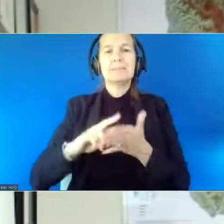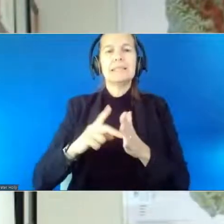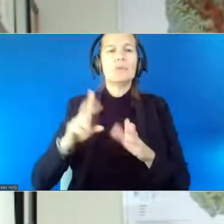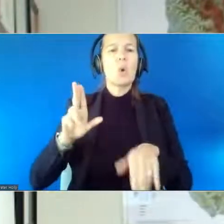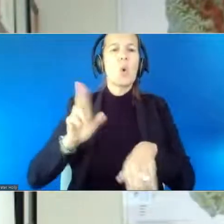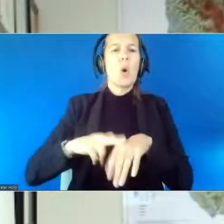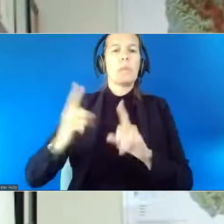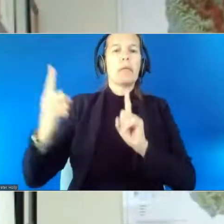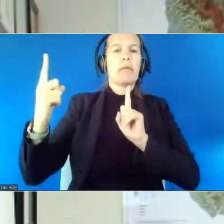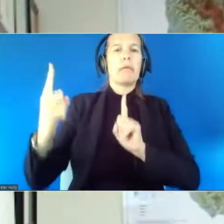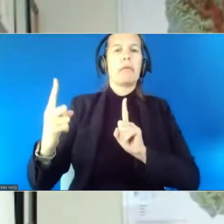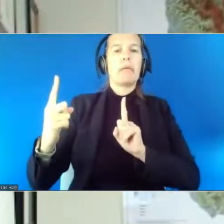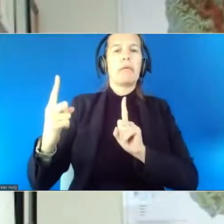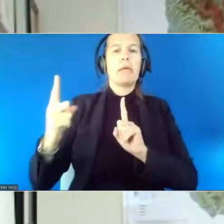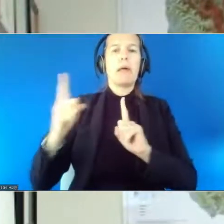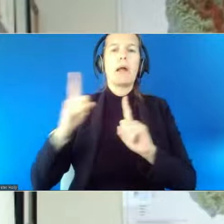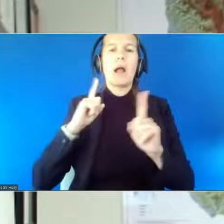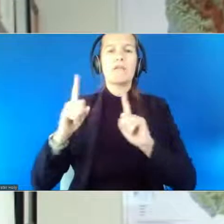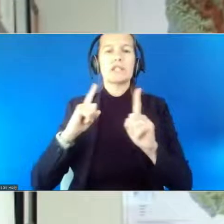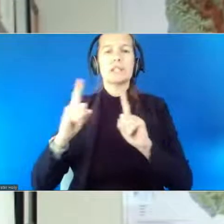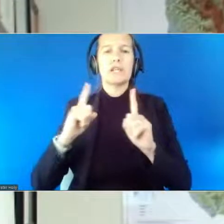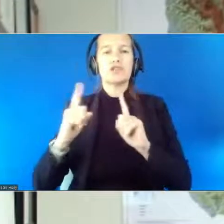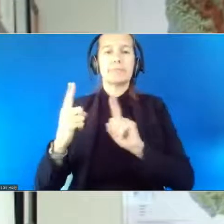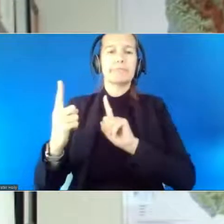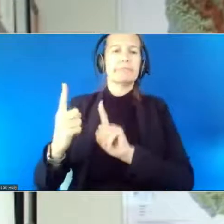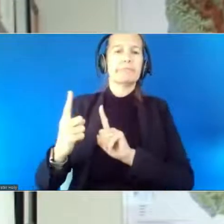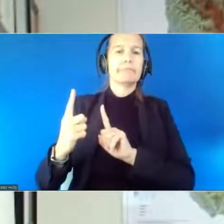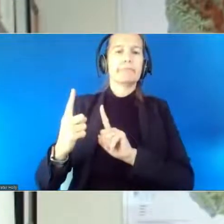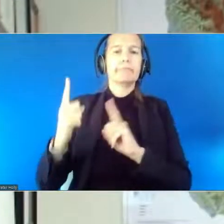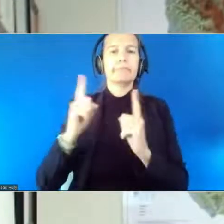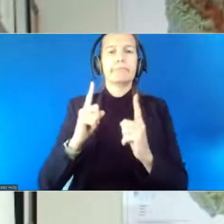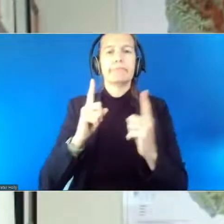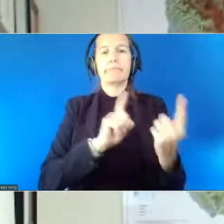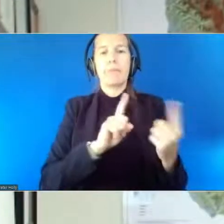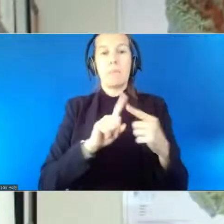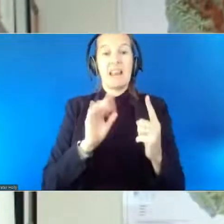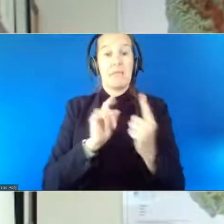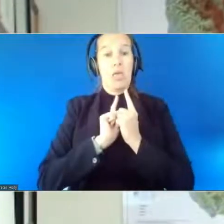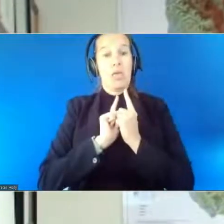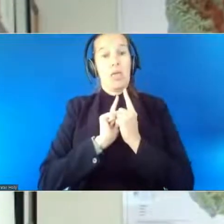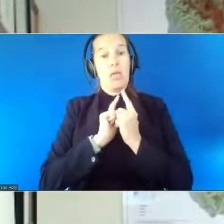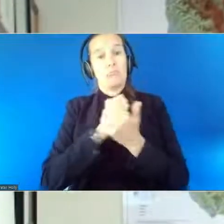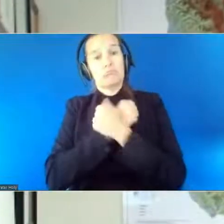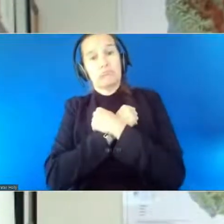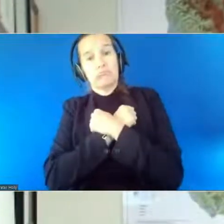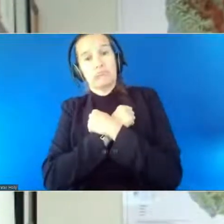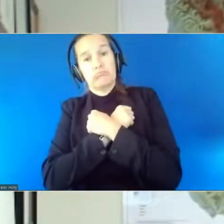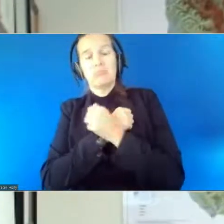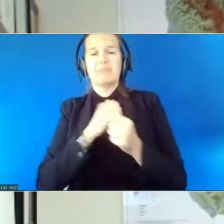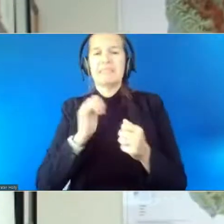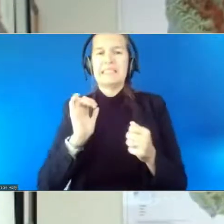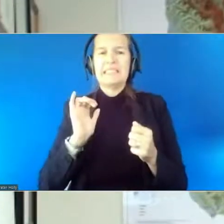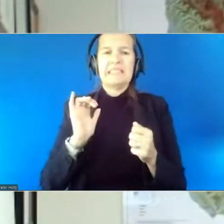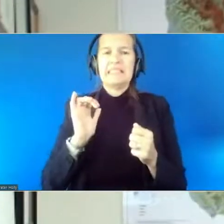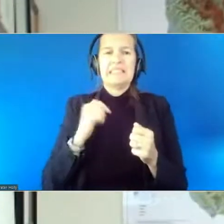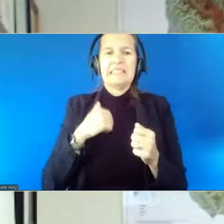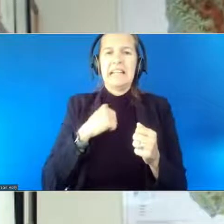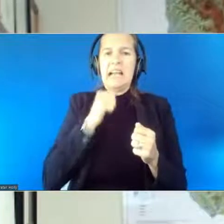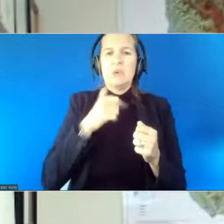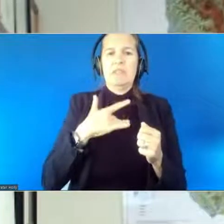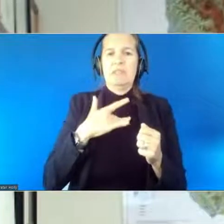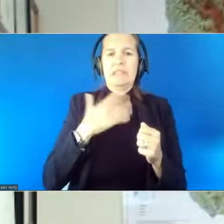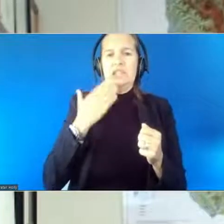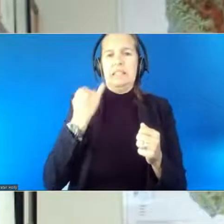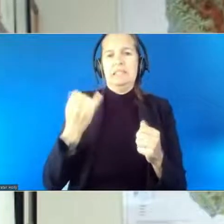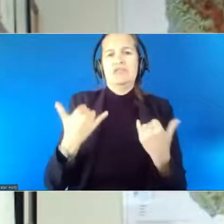normal conversational distances, but if you're closer, then there's going to be a higher dose. And I don't think that hugging is a great thing at